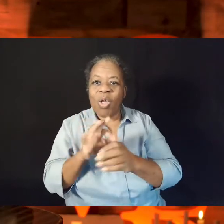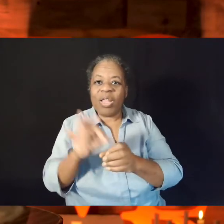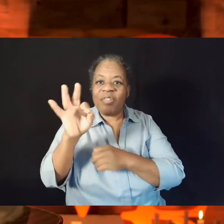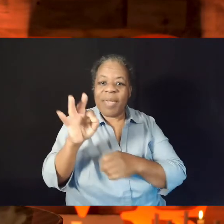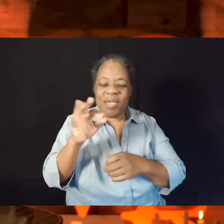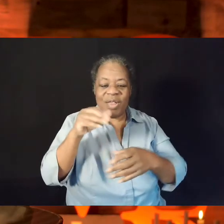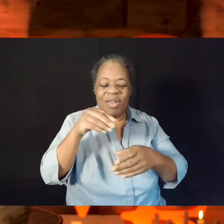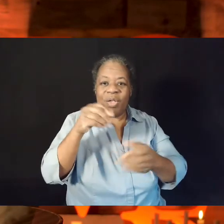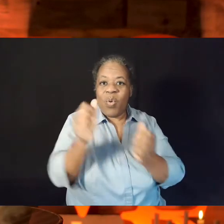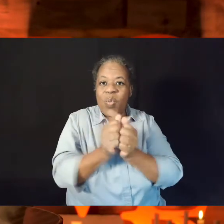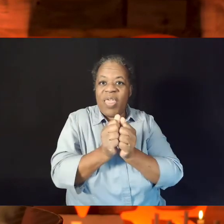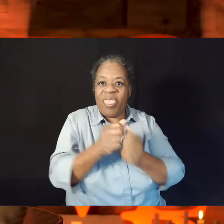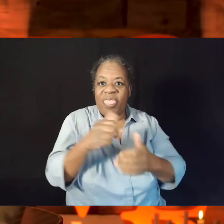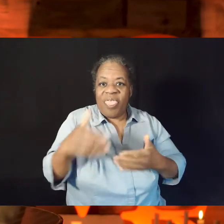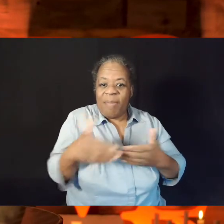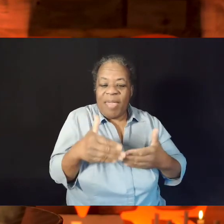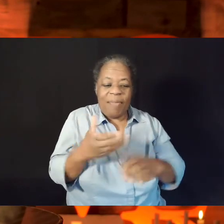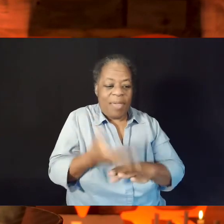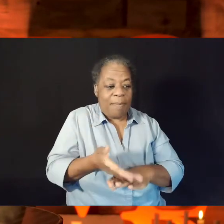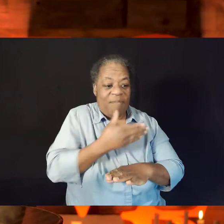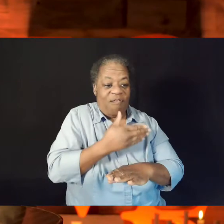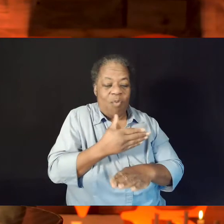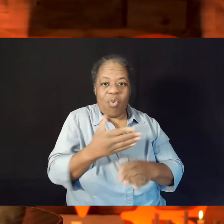child even before he was born.